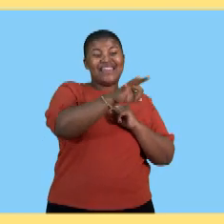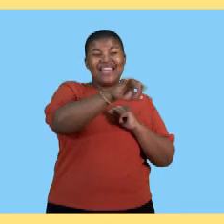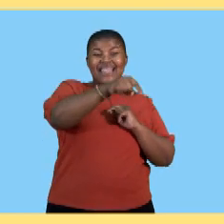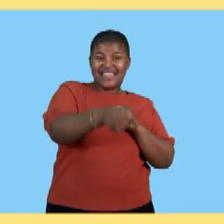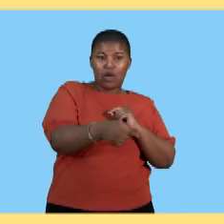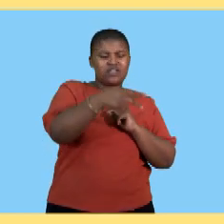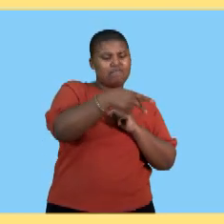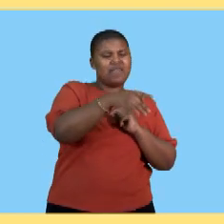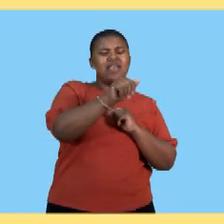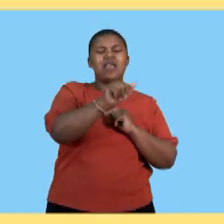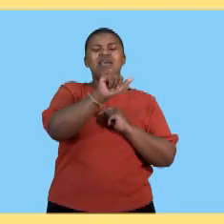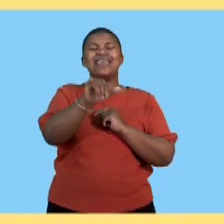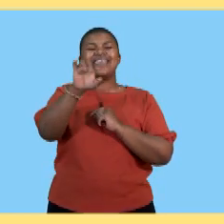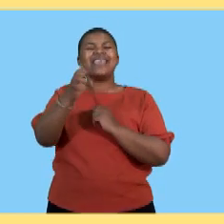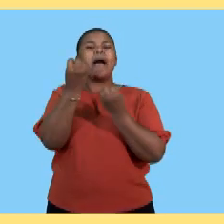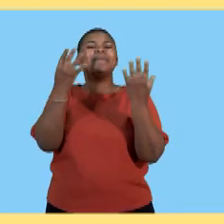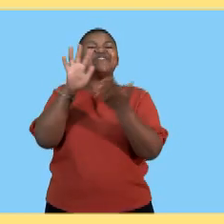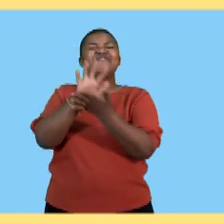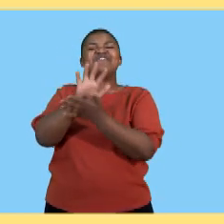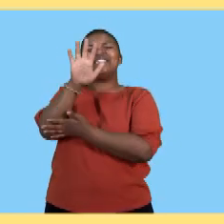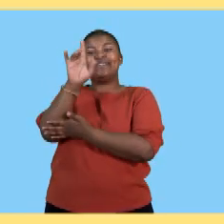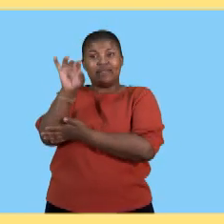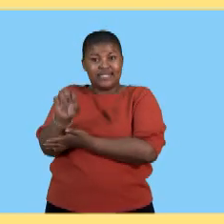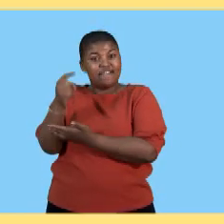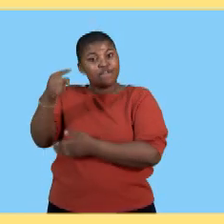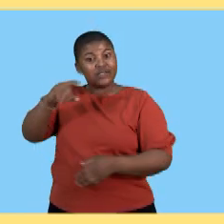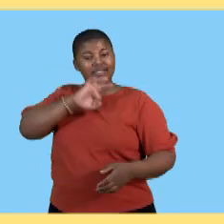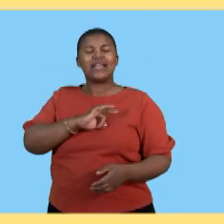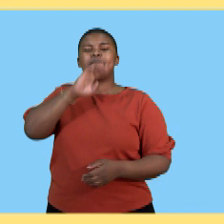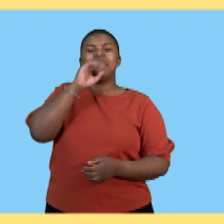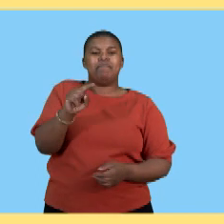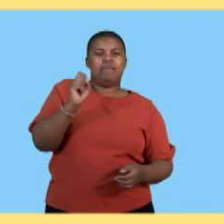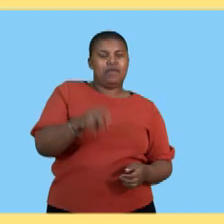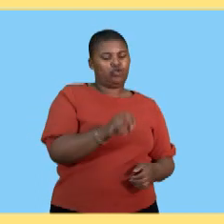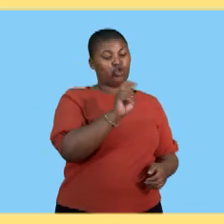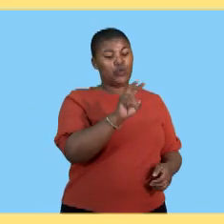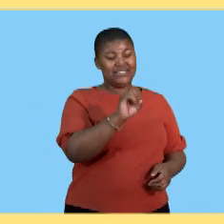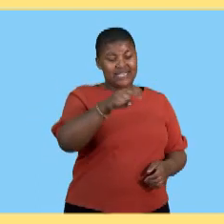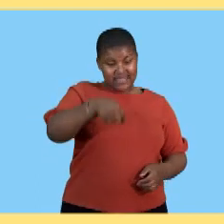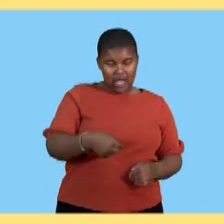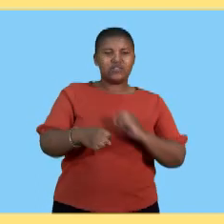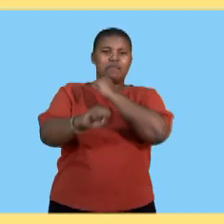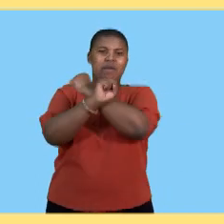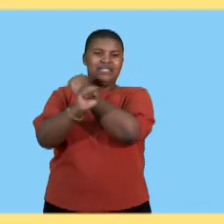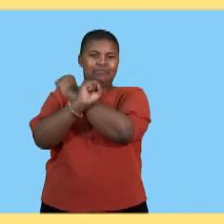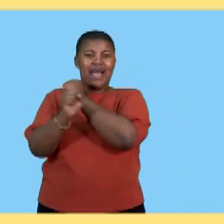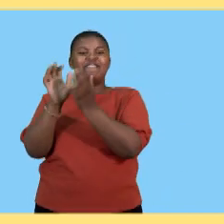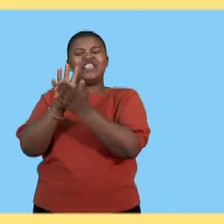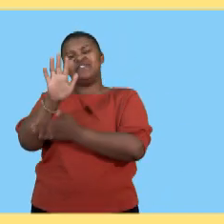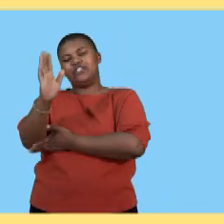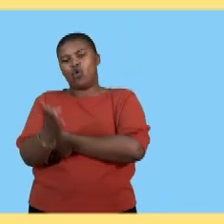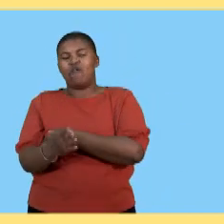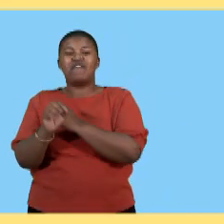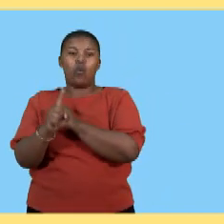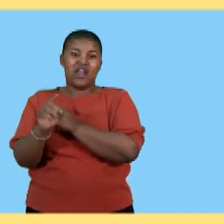3,000. All right? Pay as you earn, it's 15% of gross. That means you take your 20,000, then you multiply